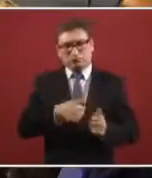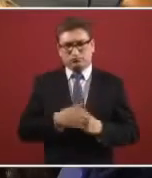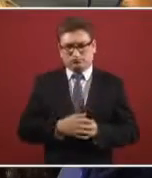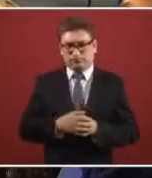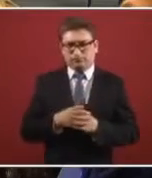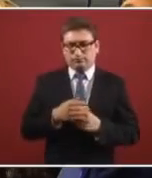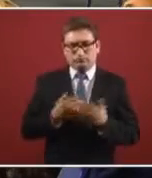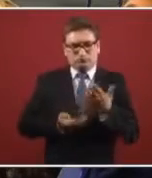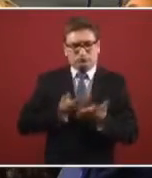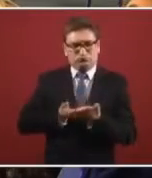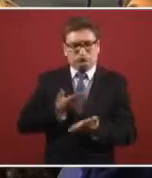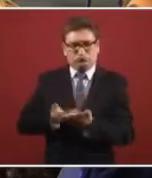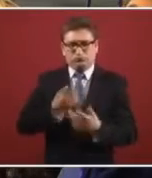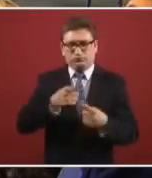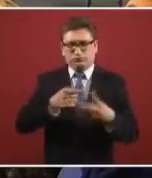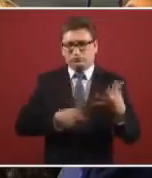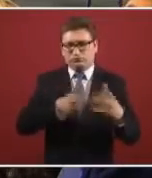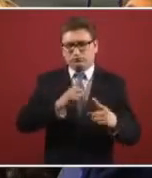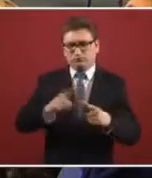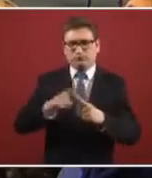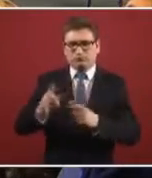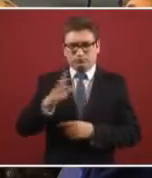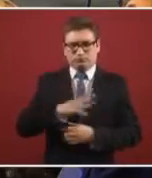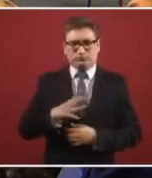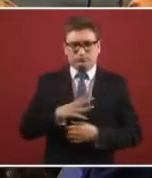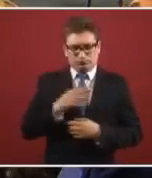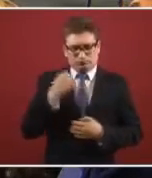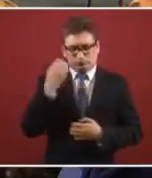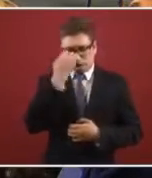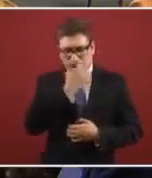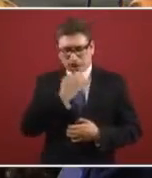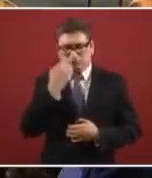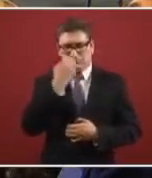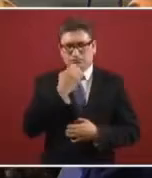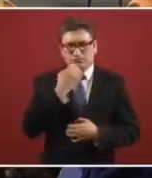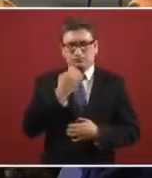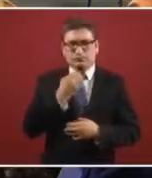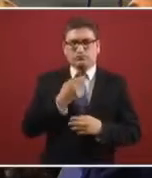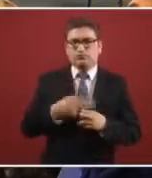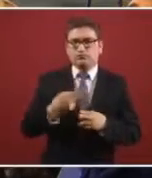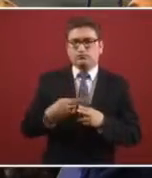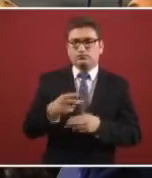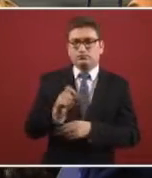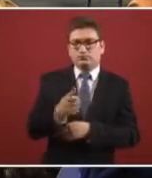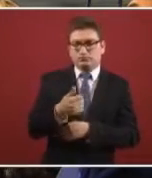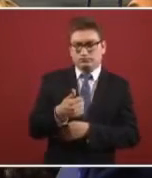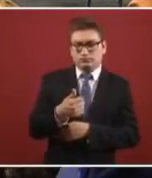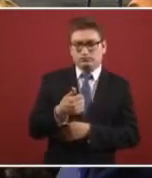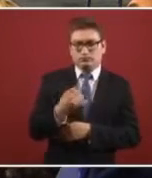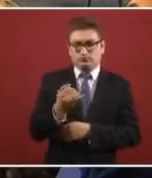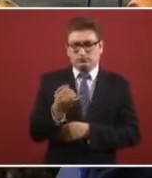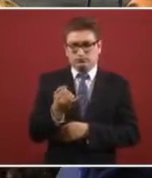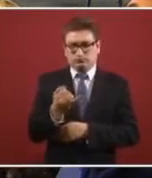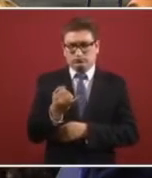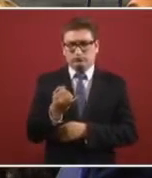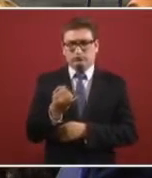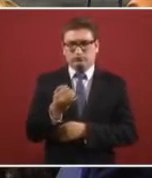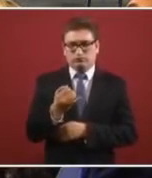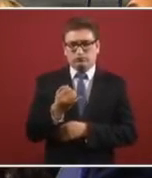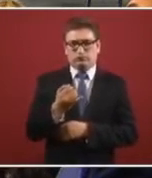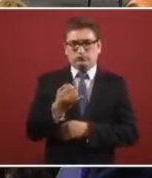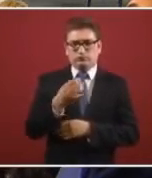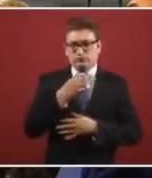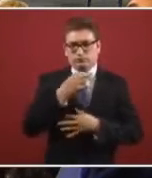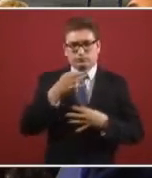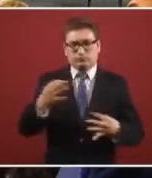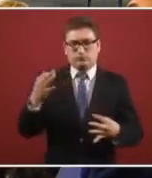own distintas commission. propuestas que estuvieron evaluándose y And fue they've been hasta el evaluated. 26 de junio So on cuando the se emite 26th el of acuerdo